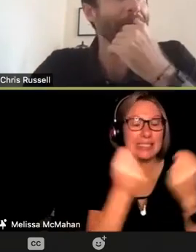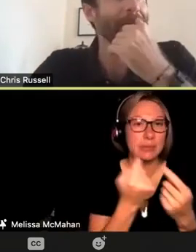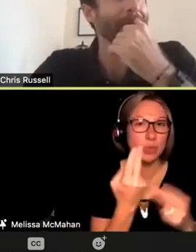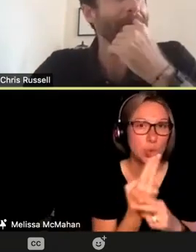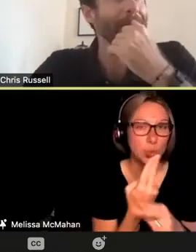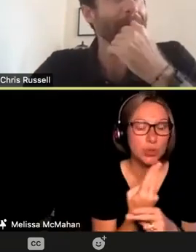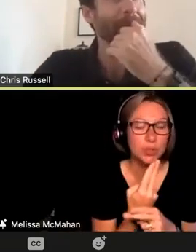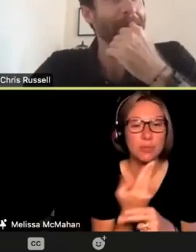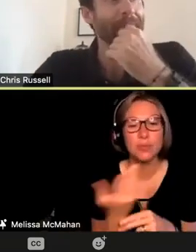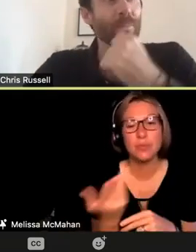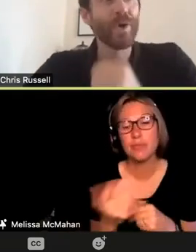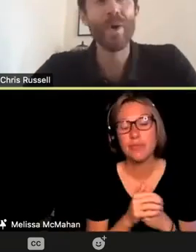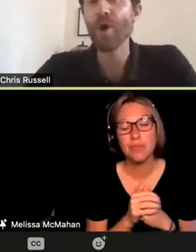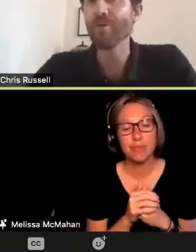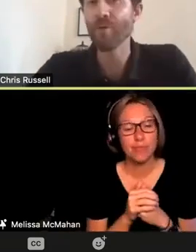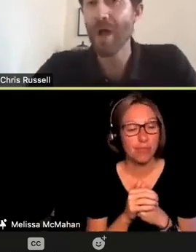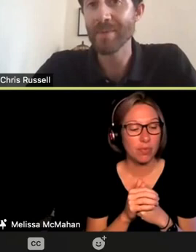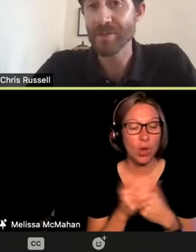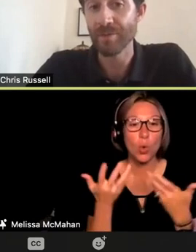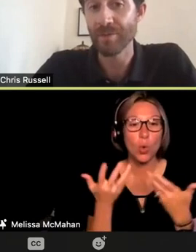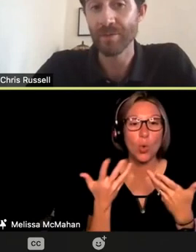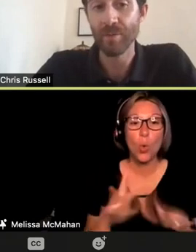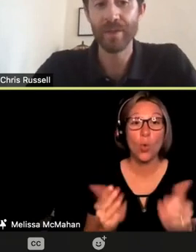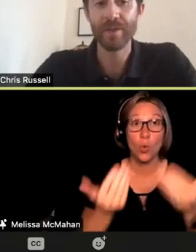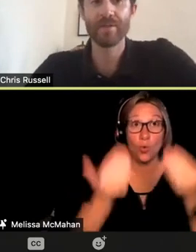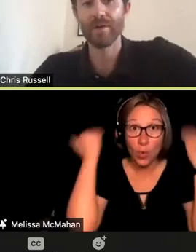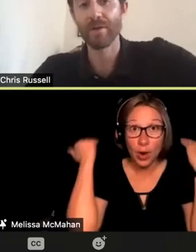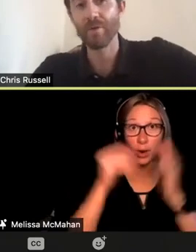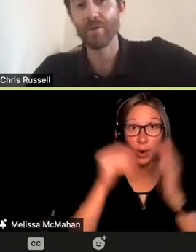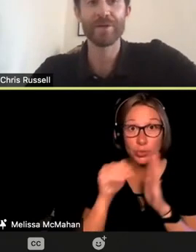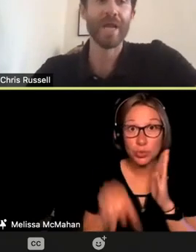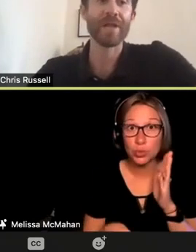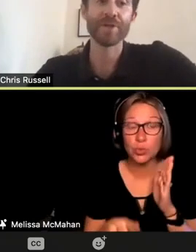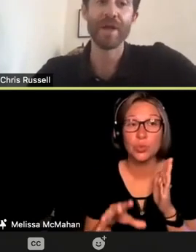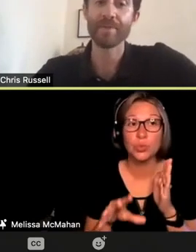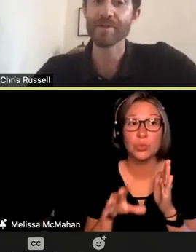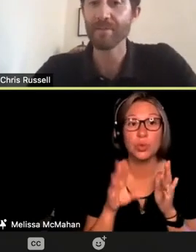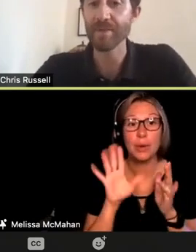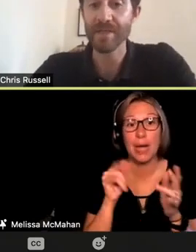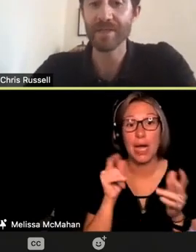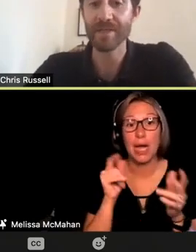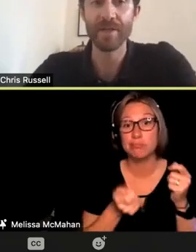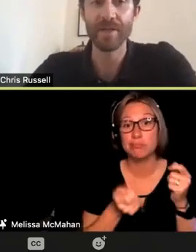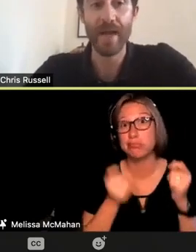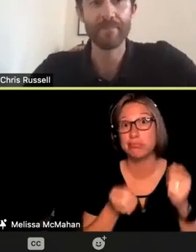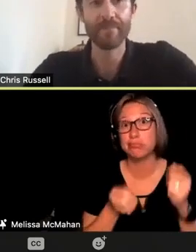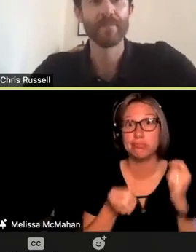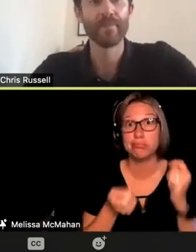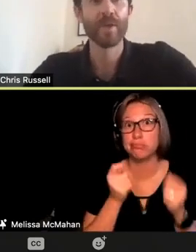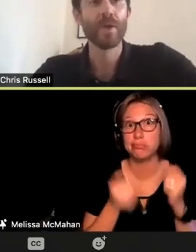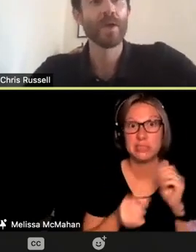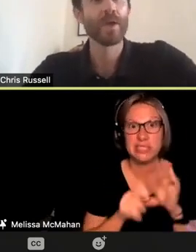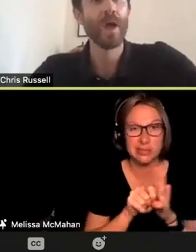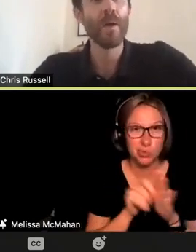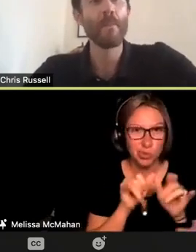So we don't want to overwhelm a student with, by changing up their symbol system all the